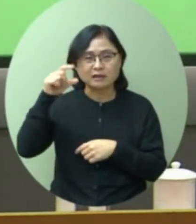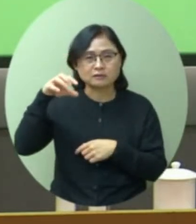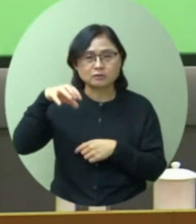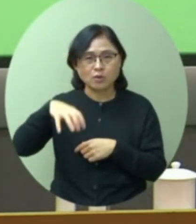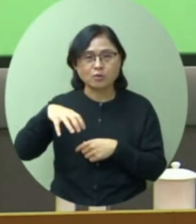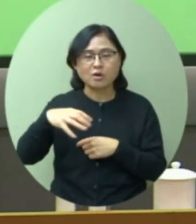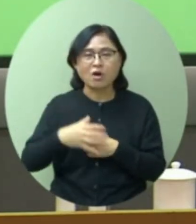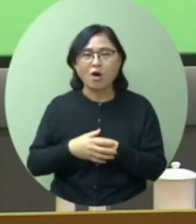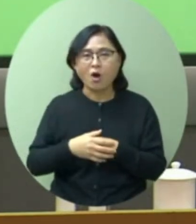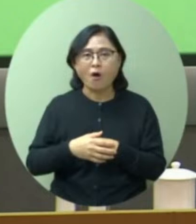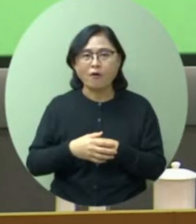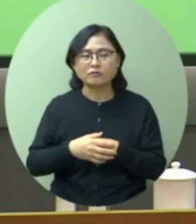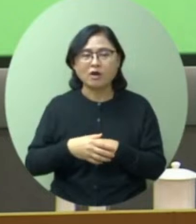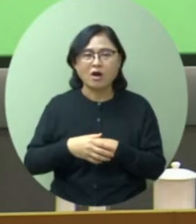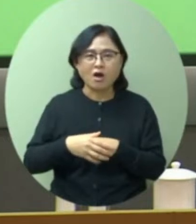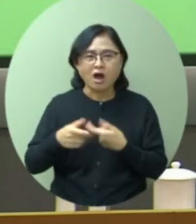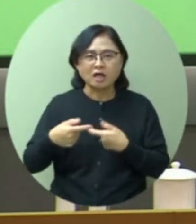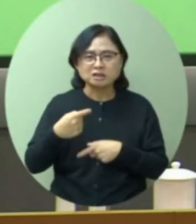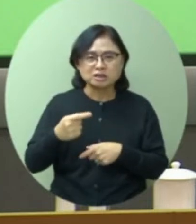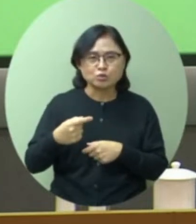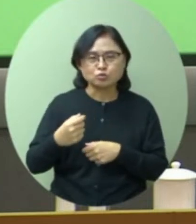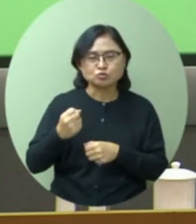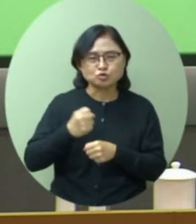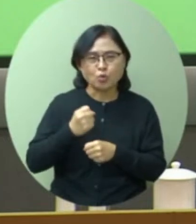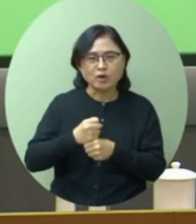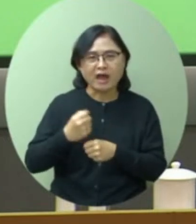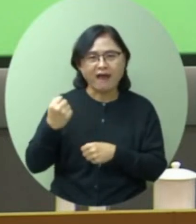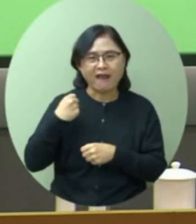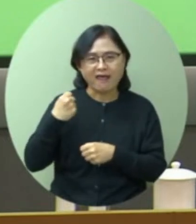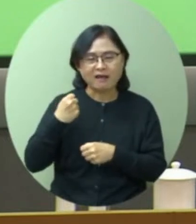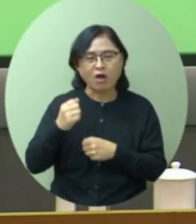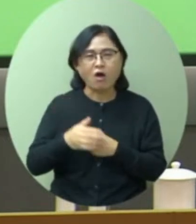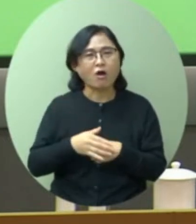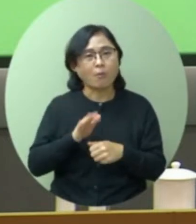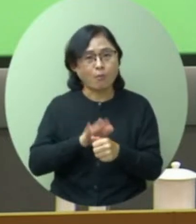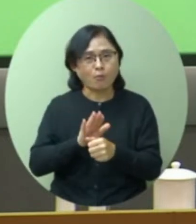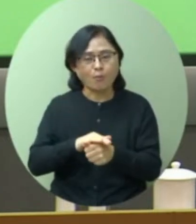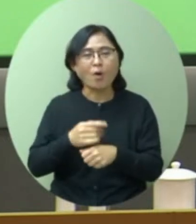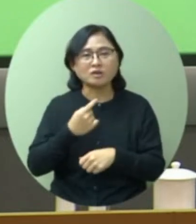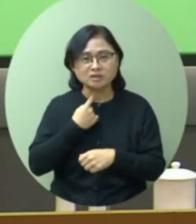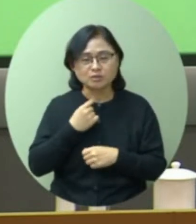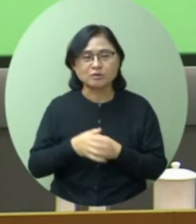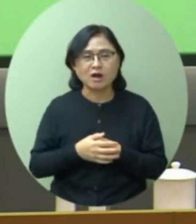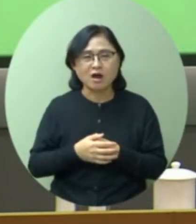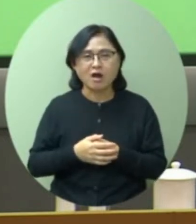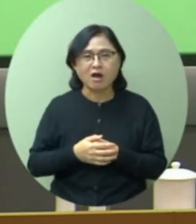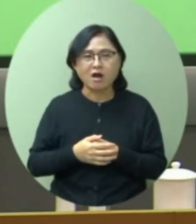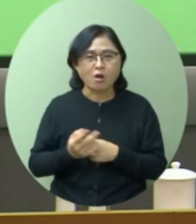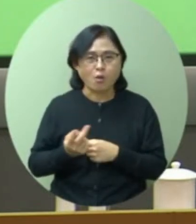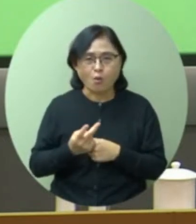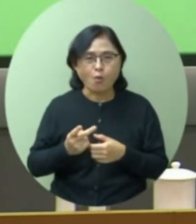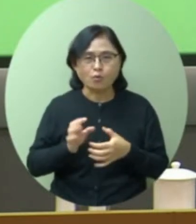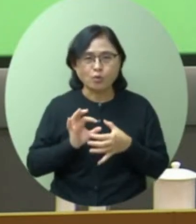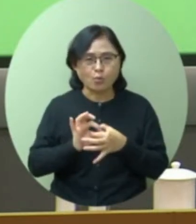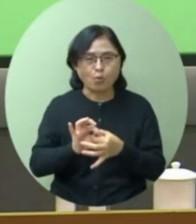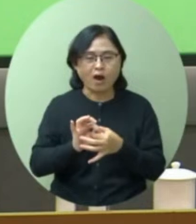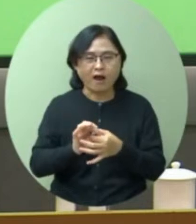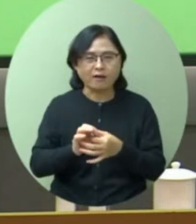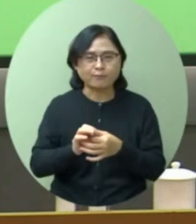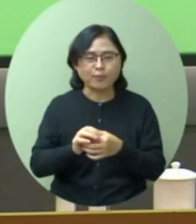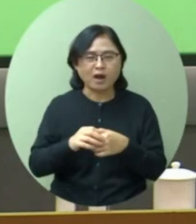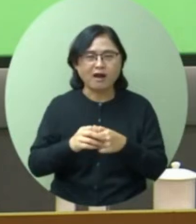We follow the direction of the central authorities, and we play our role in